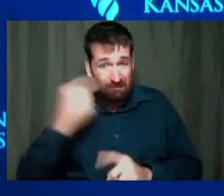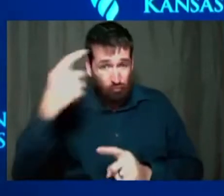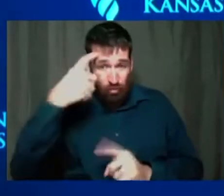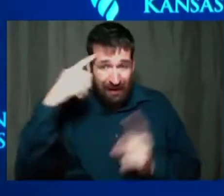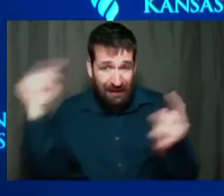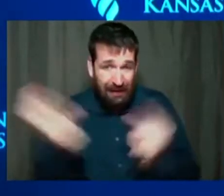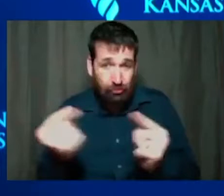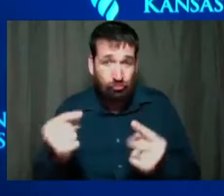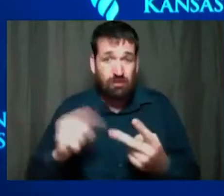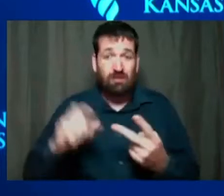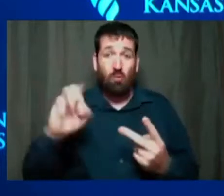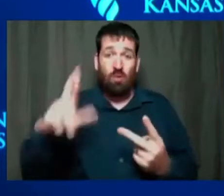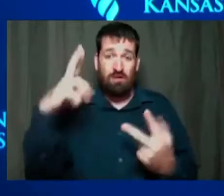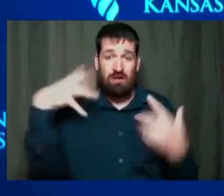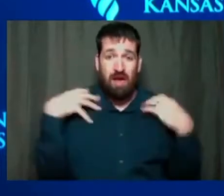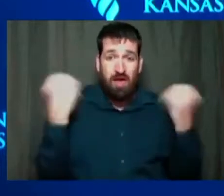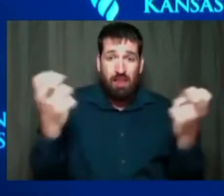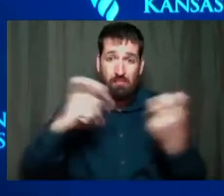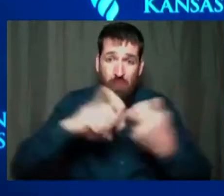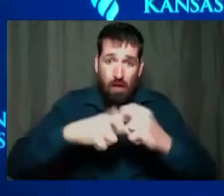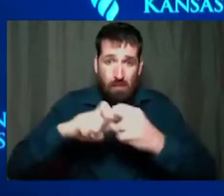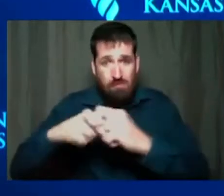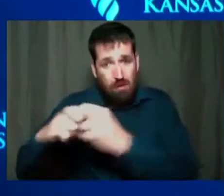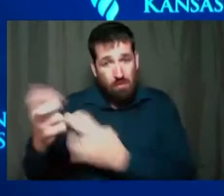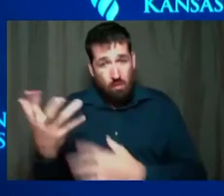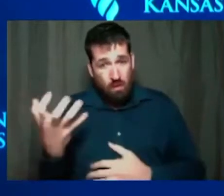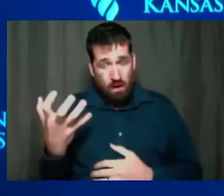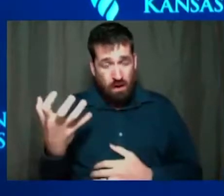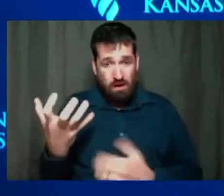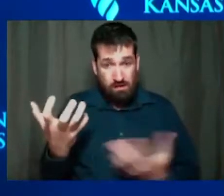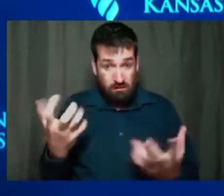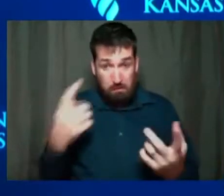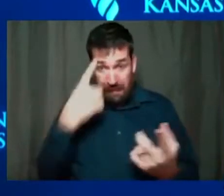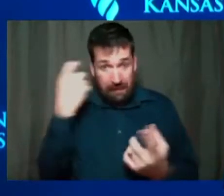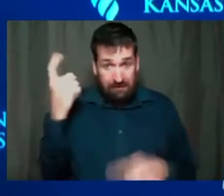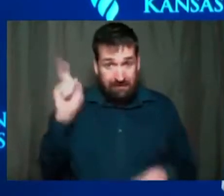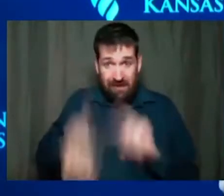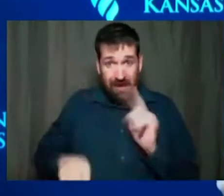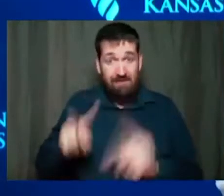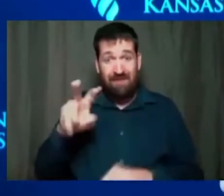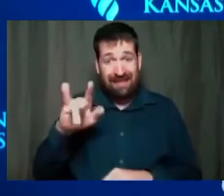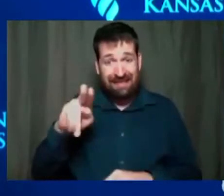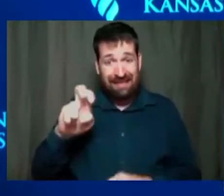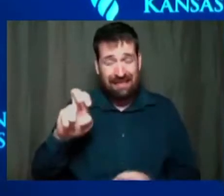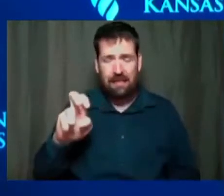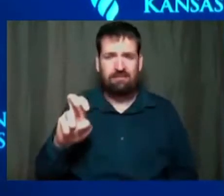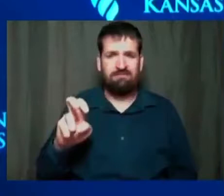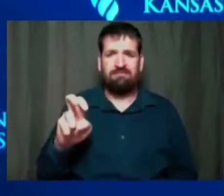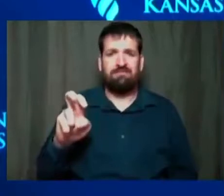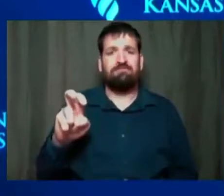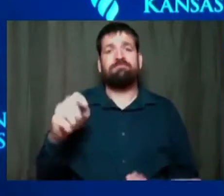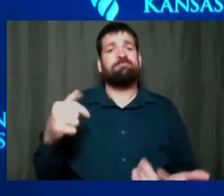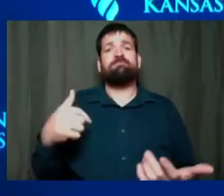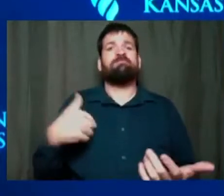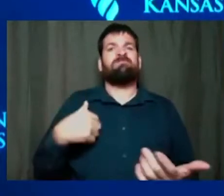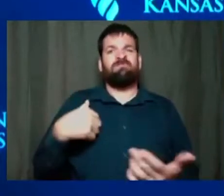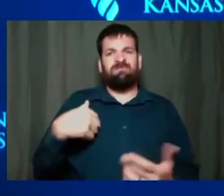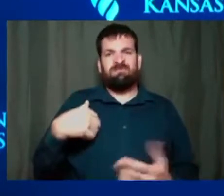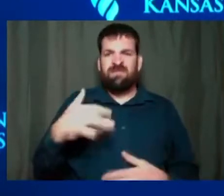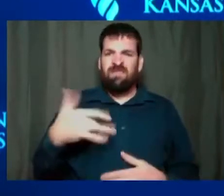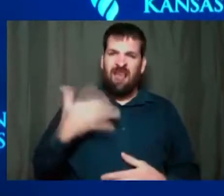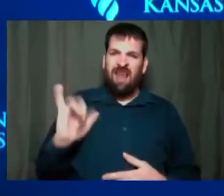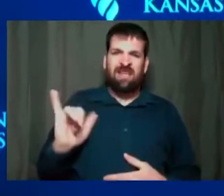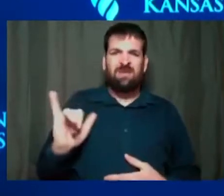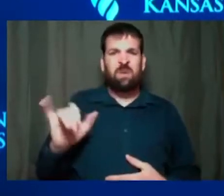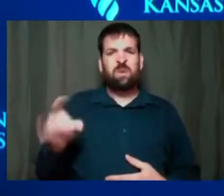their health around not being able to get vaccinated? Hawkeye, to me, that would be a really terrible outcome from a